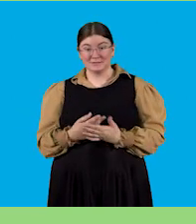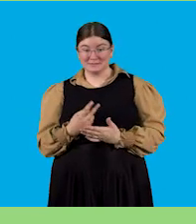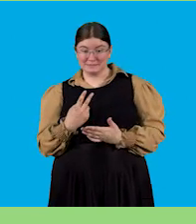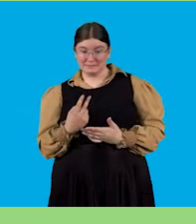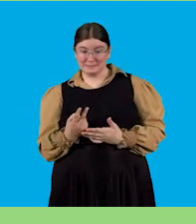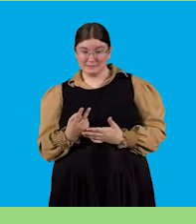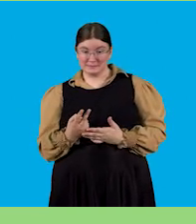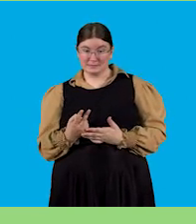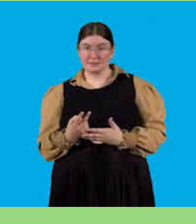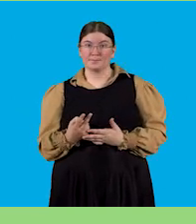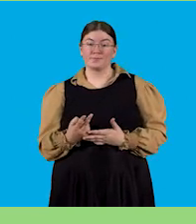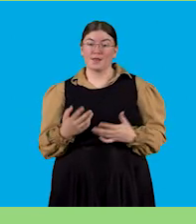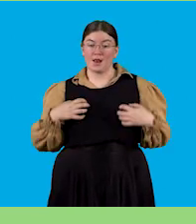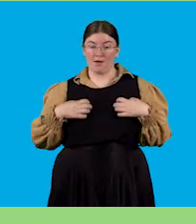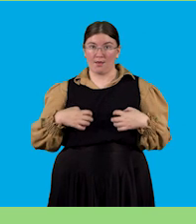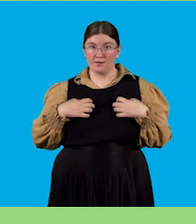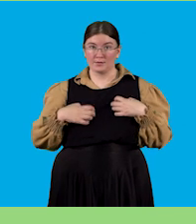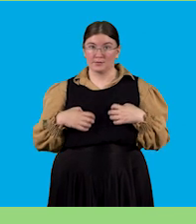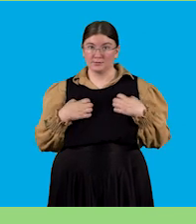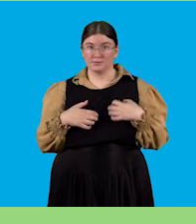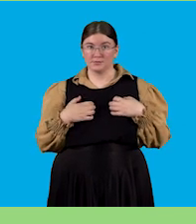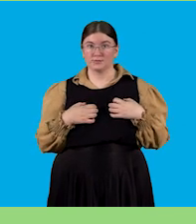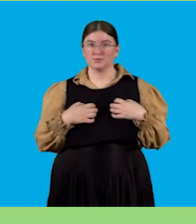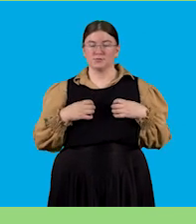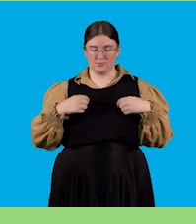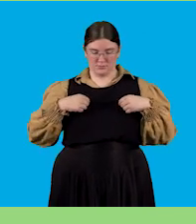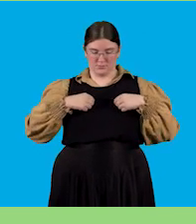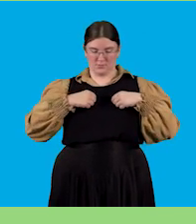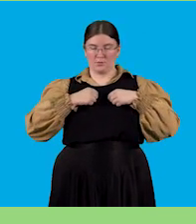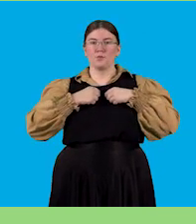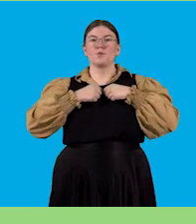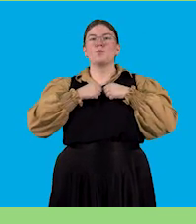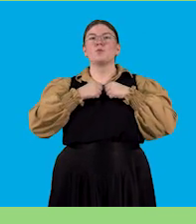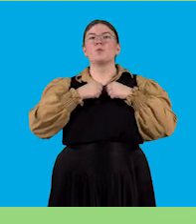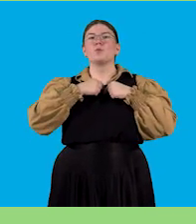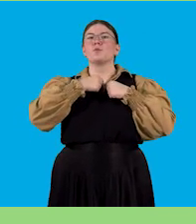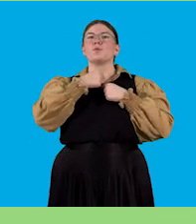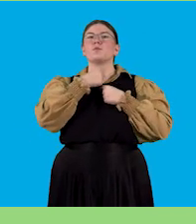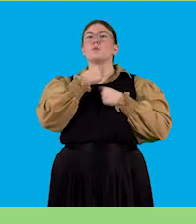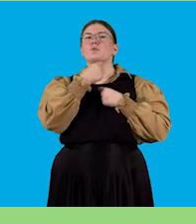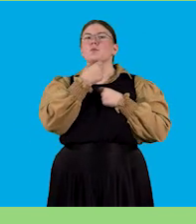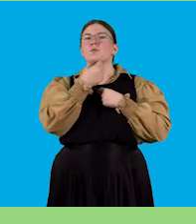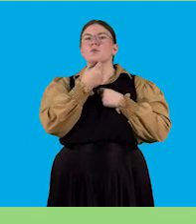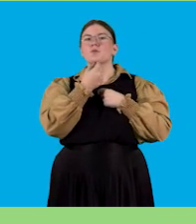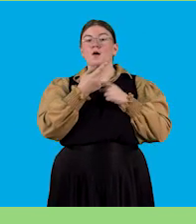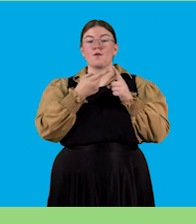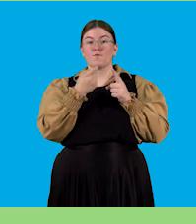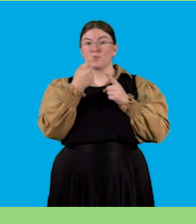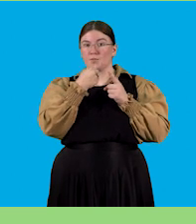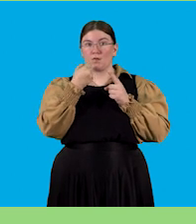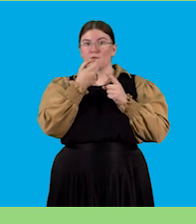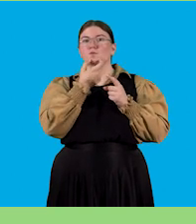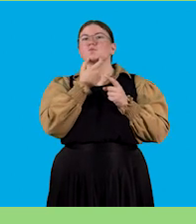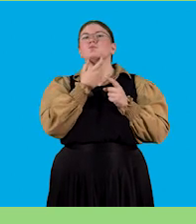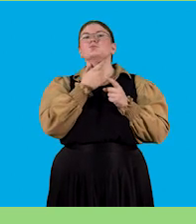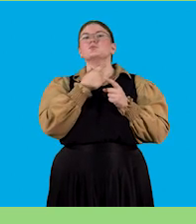located in the upper chest, the air passage that comes from your mouth or nose